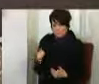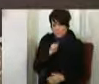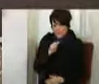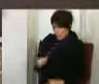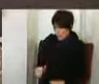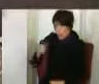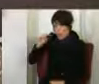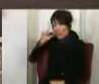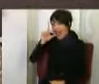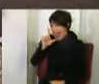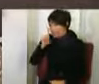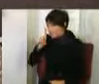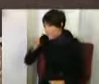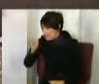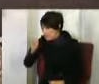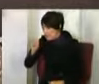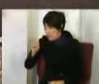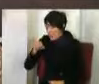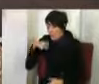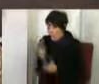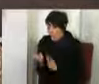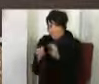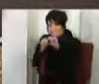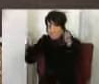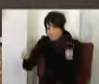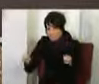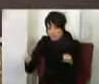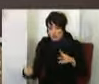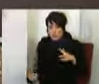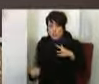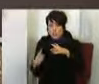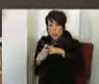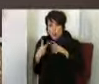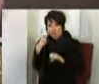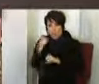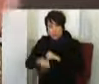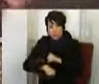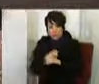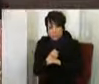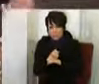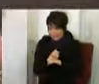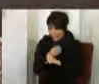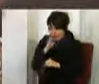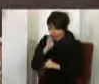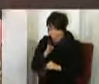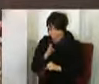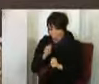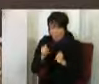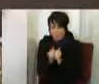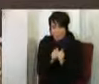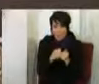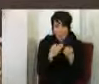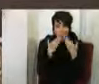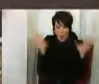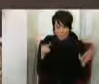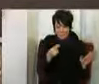in the LDS system, to be there 2 years in a row as an openly gay man with his